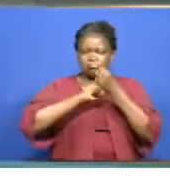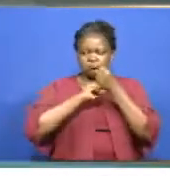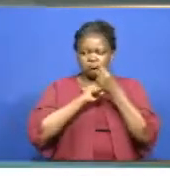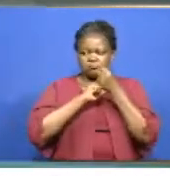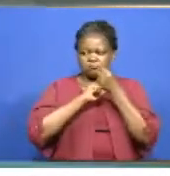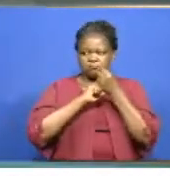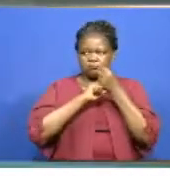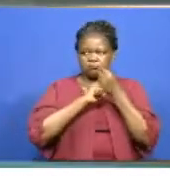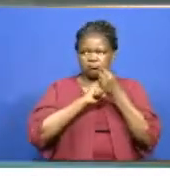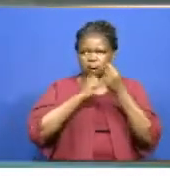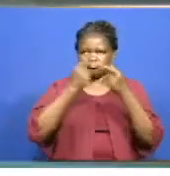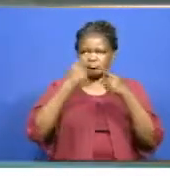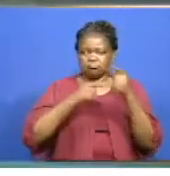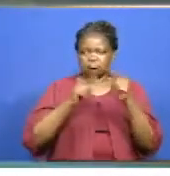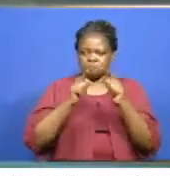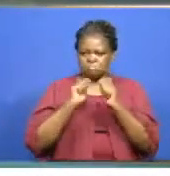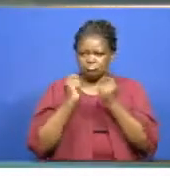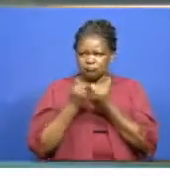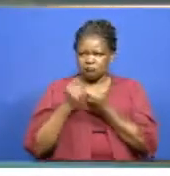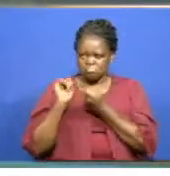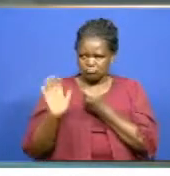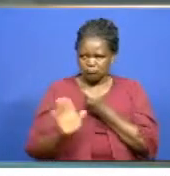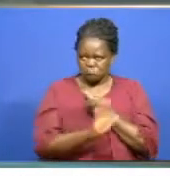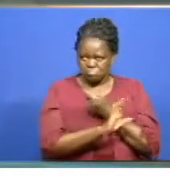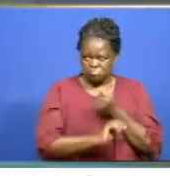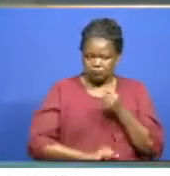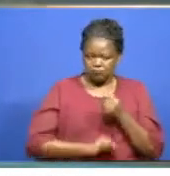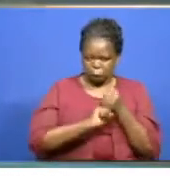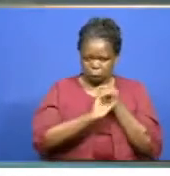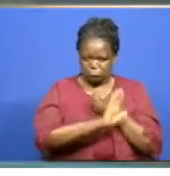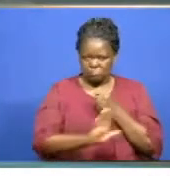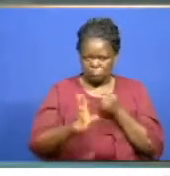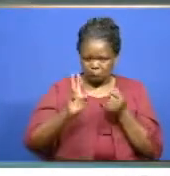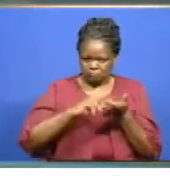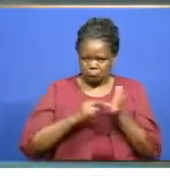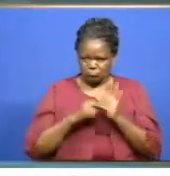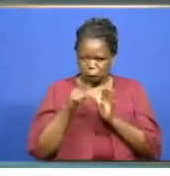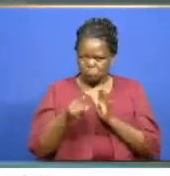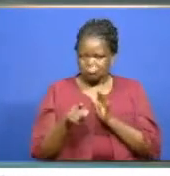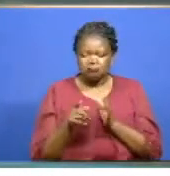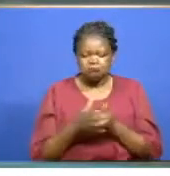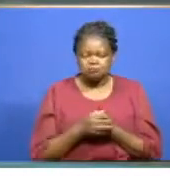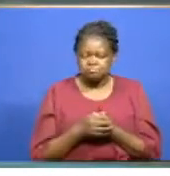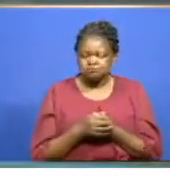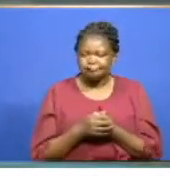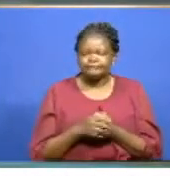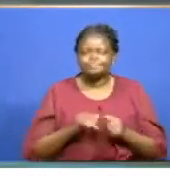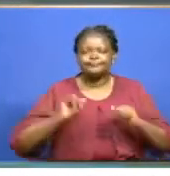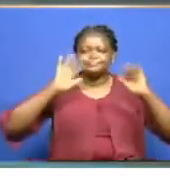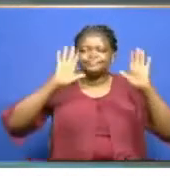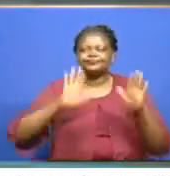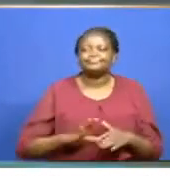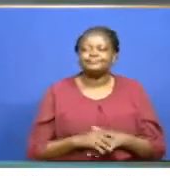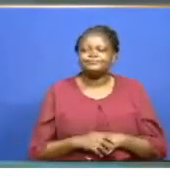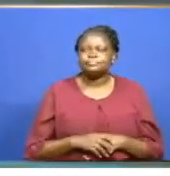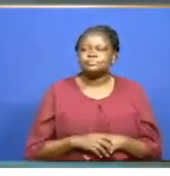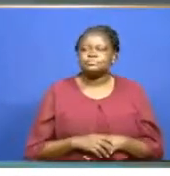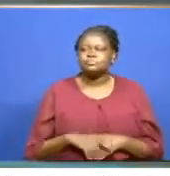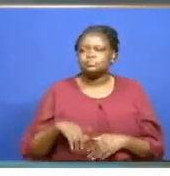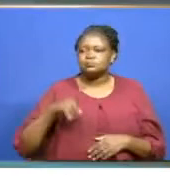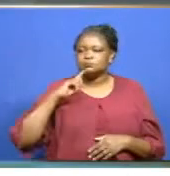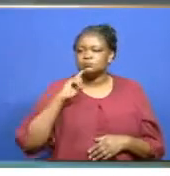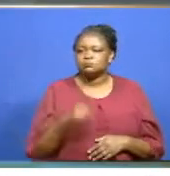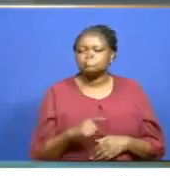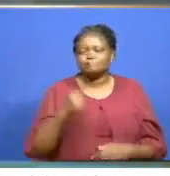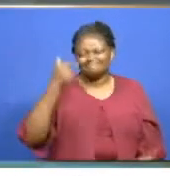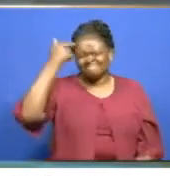drawn from their own clans uh-huh. that is behind them. Yes. So that one we cannot also overshadow. Mm-hmm. So